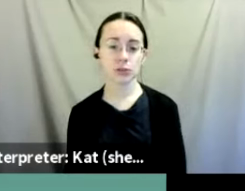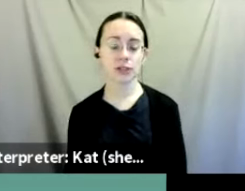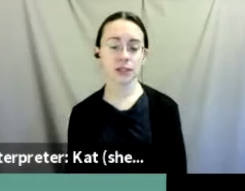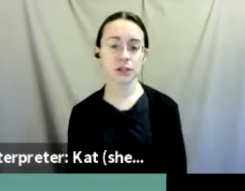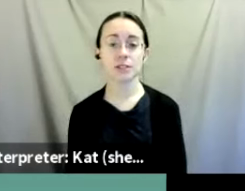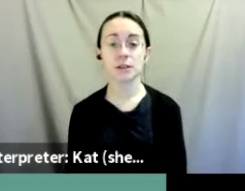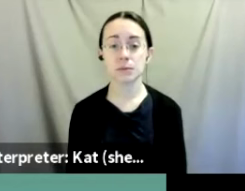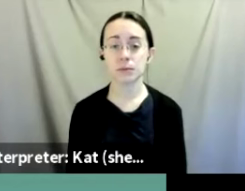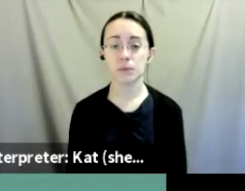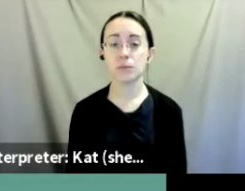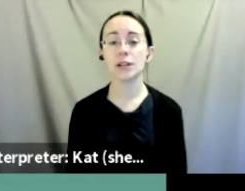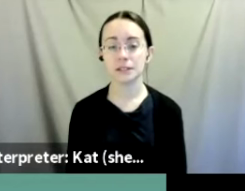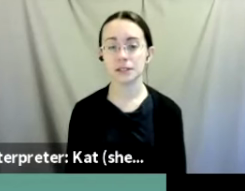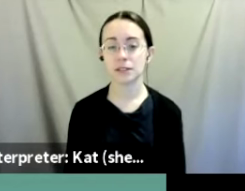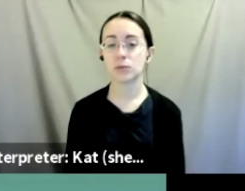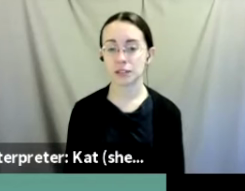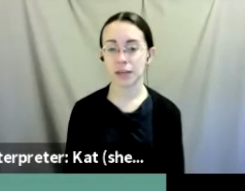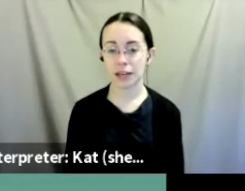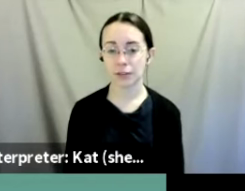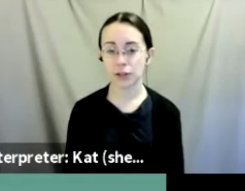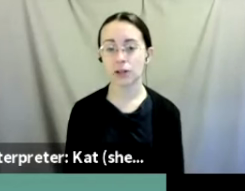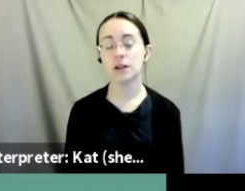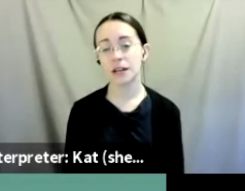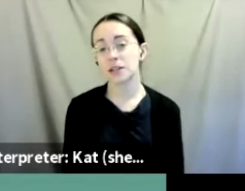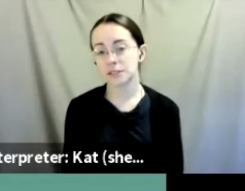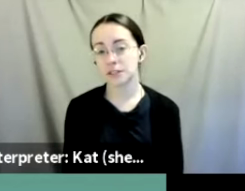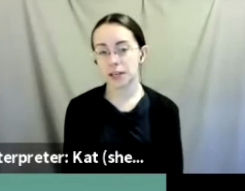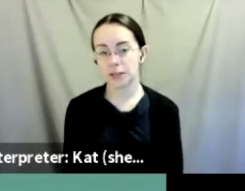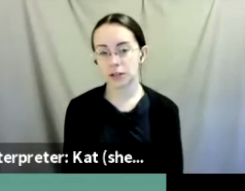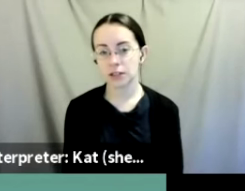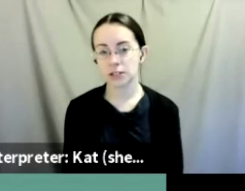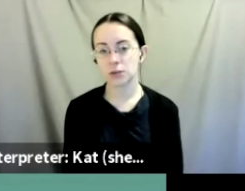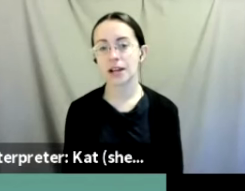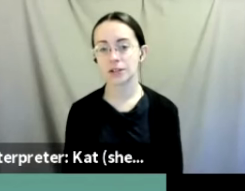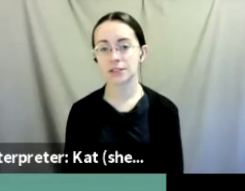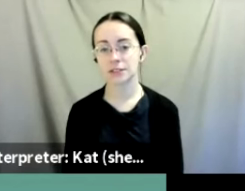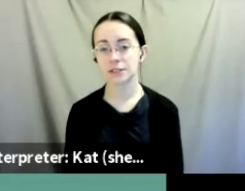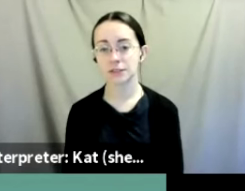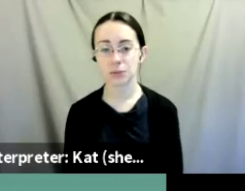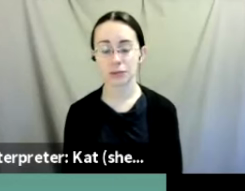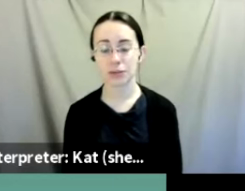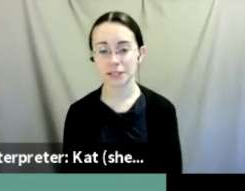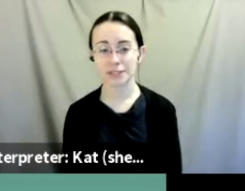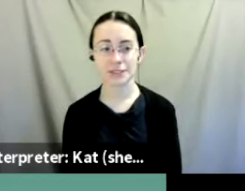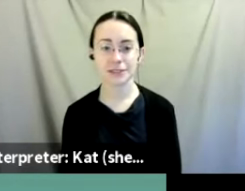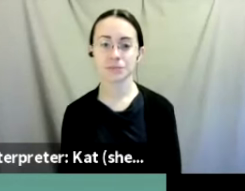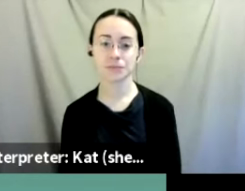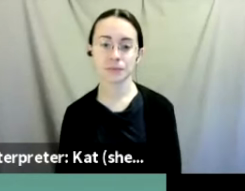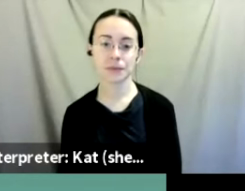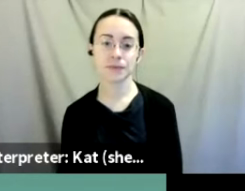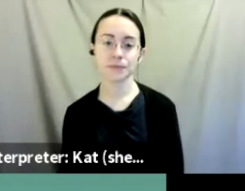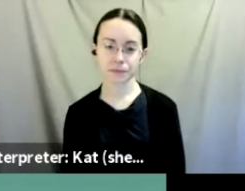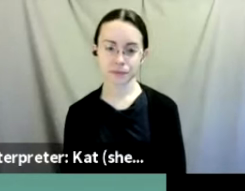still shows that there is some more incidence of risky behavior, and that risky behavior can lead to higher incidences of unplanned pregnancies.